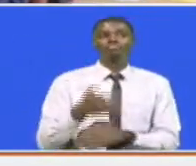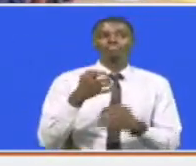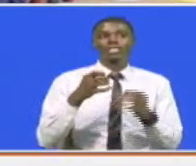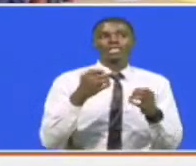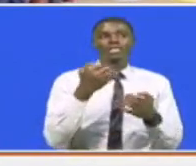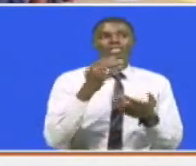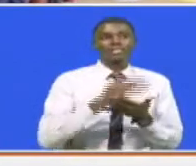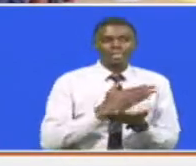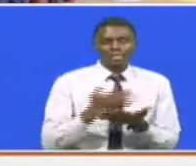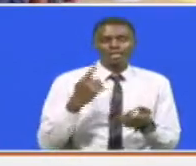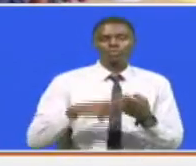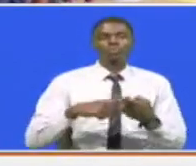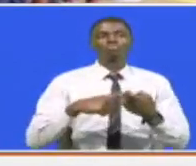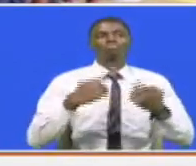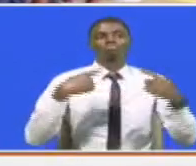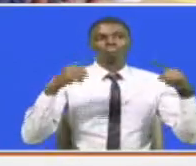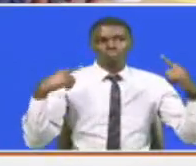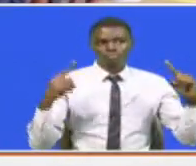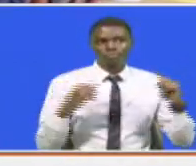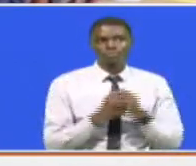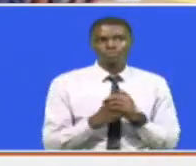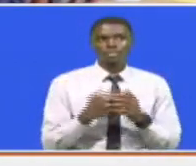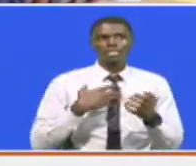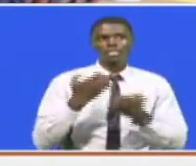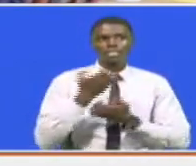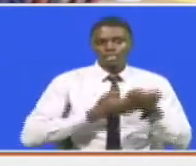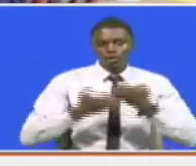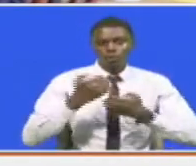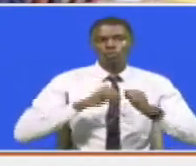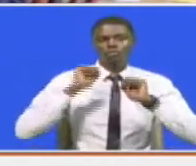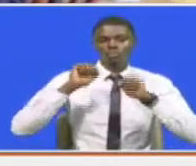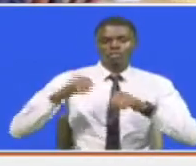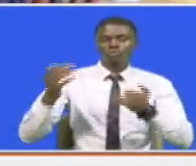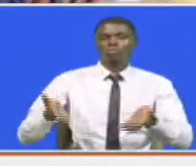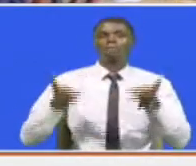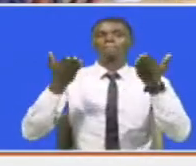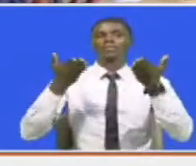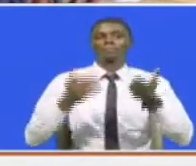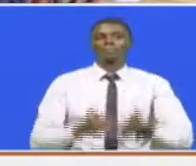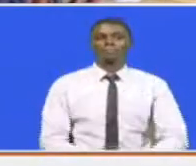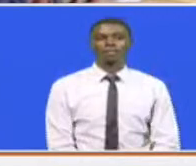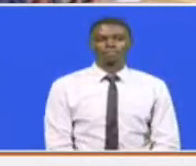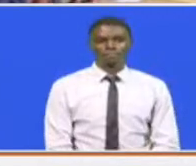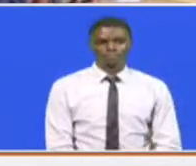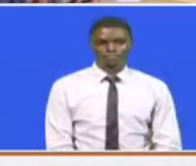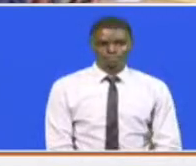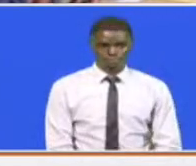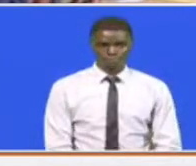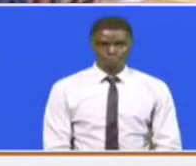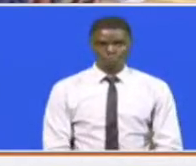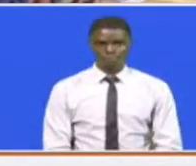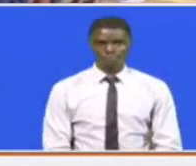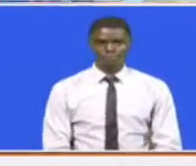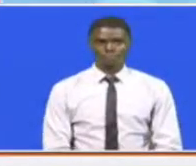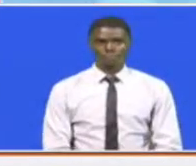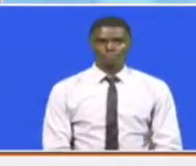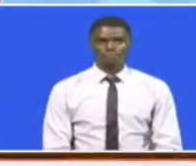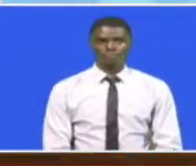to flourish and thus unlock the region's economic potential. Alan Ochanda, KTN News.